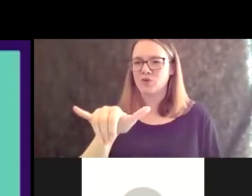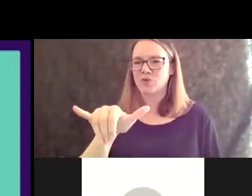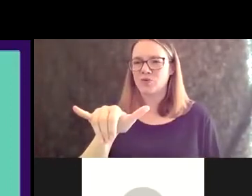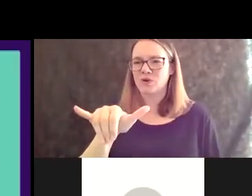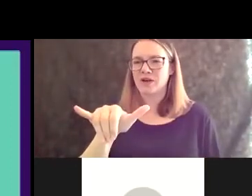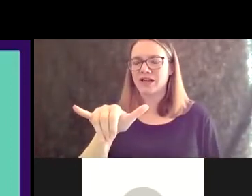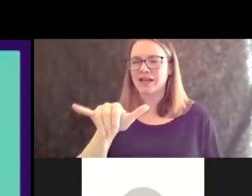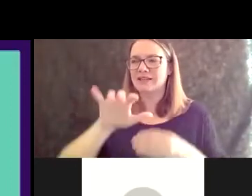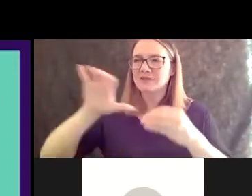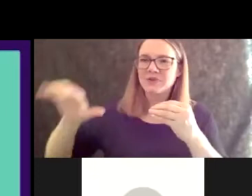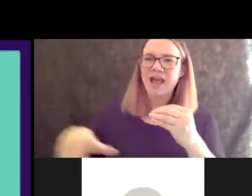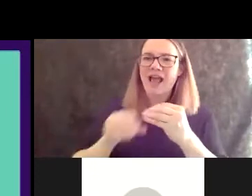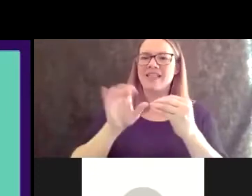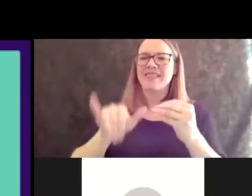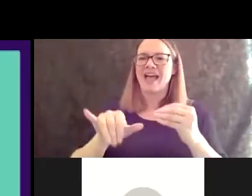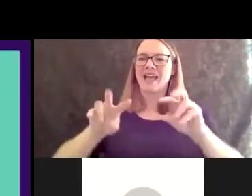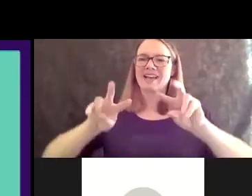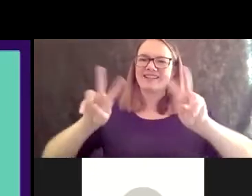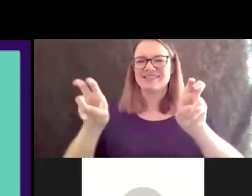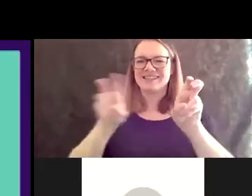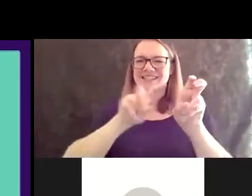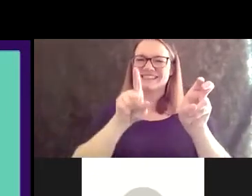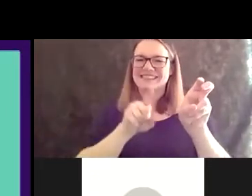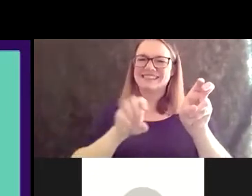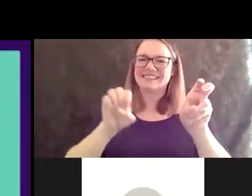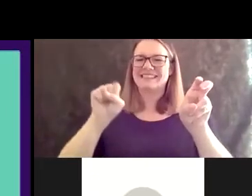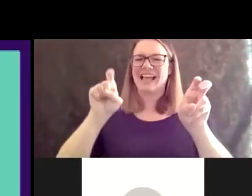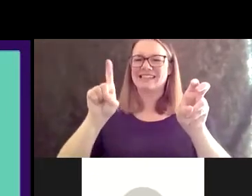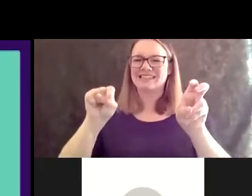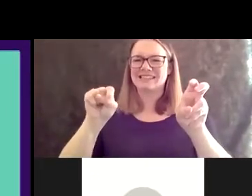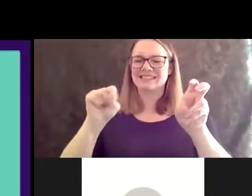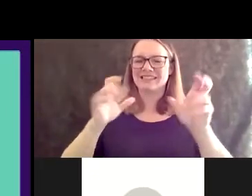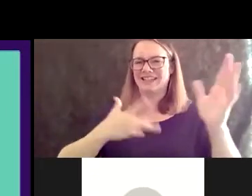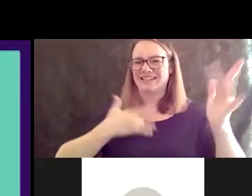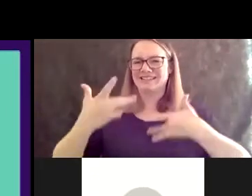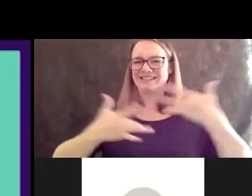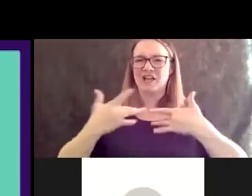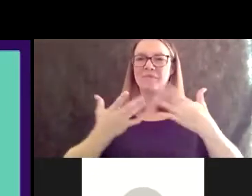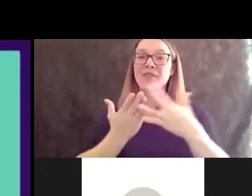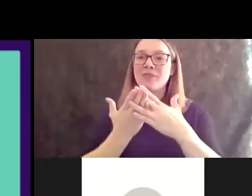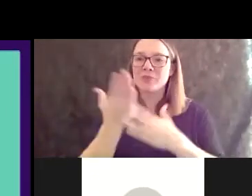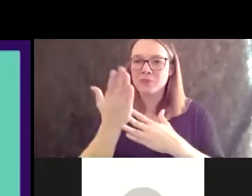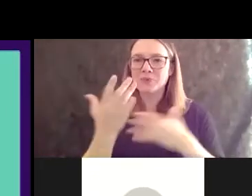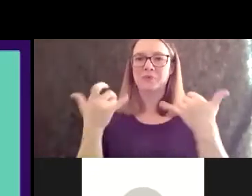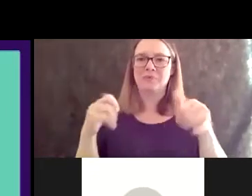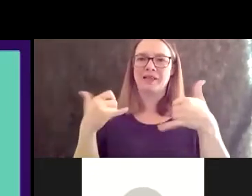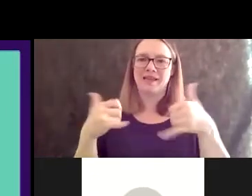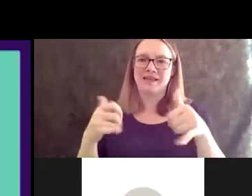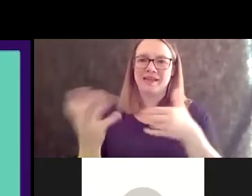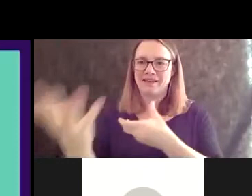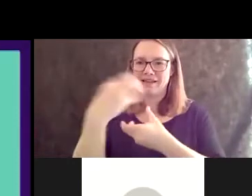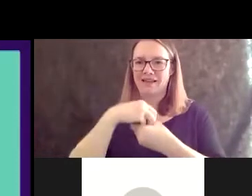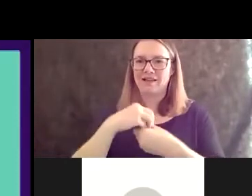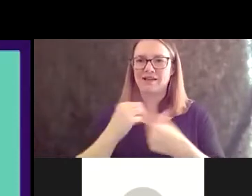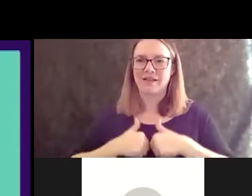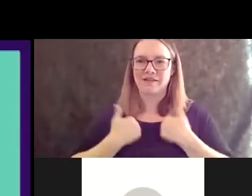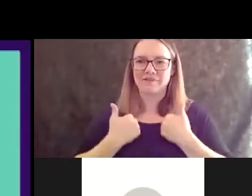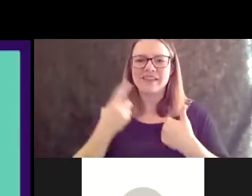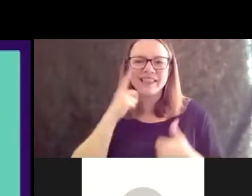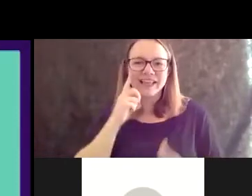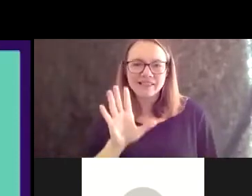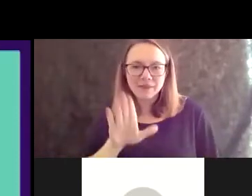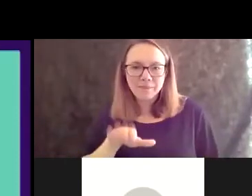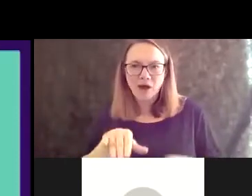that zest and that excitement into our lives through play. For example, I think I have at the bottom of the